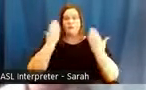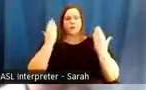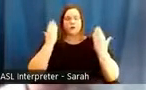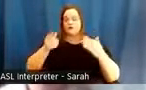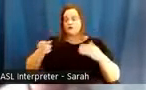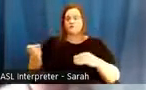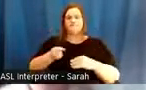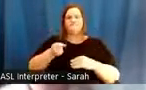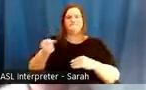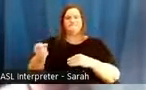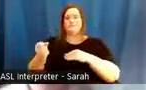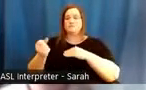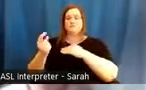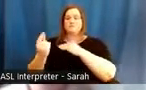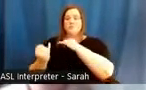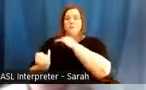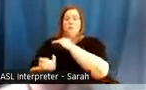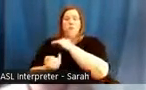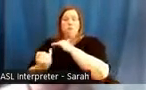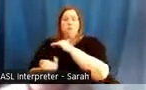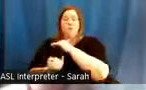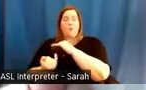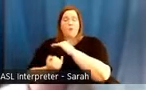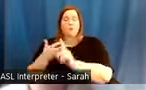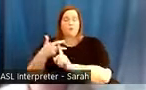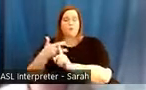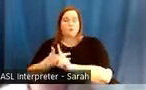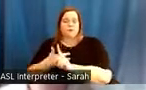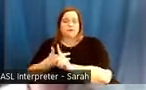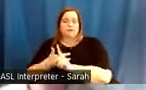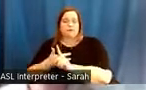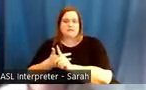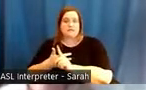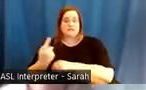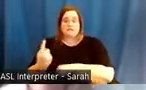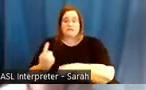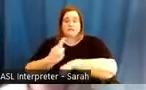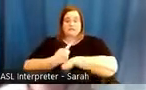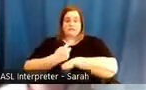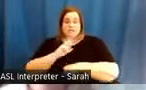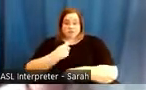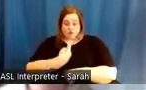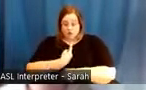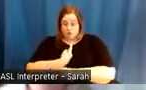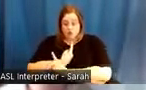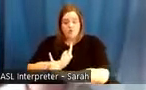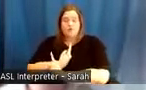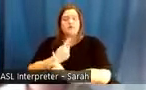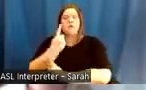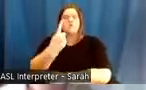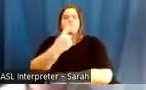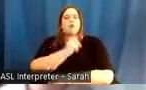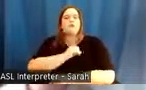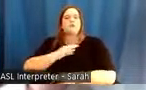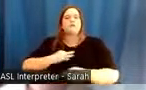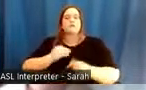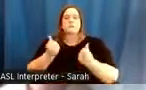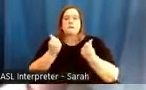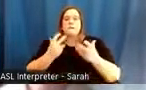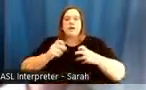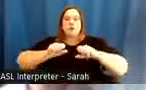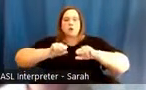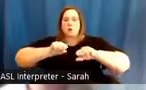respite house for 3 months. Ari spent days alone with one staff. Many icy winter days, the